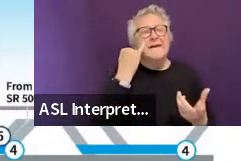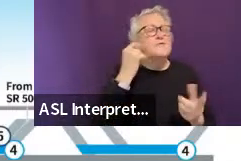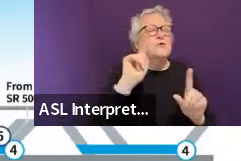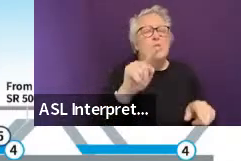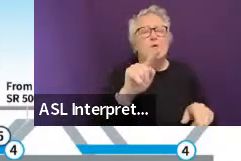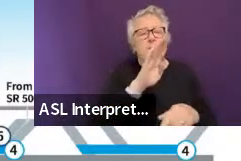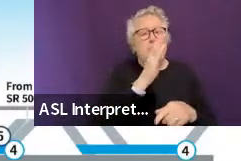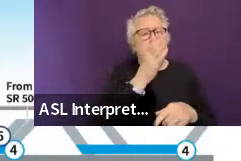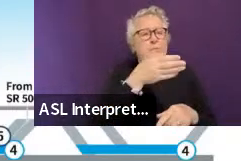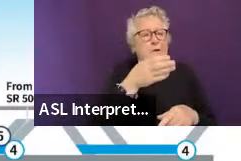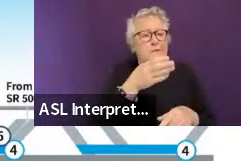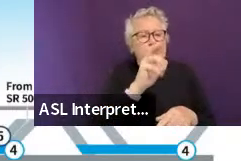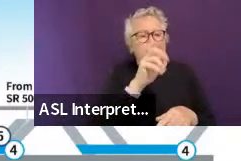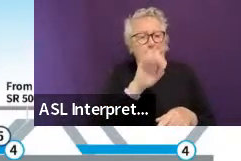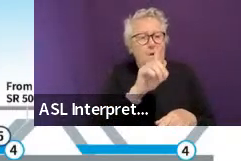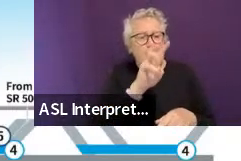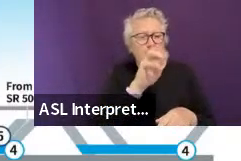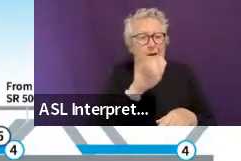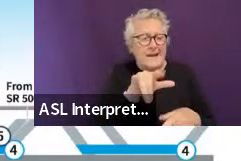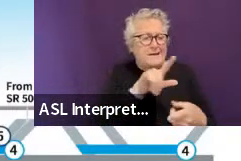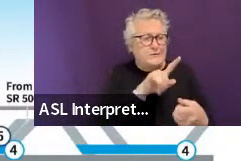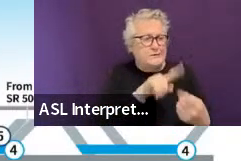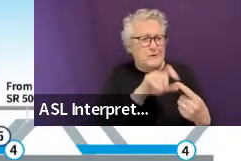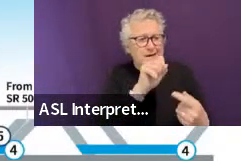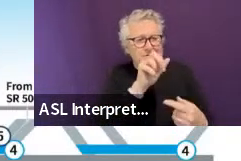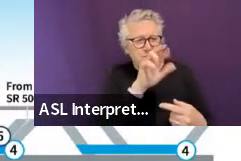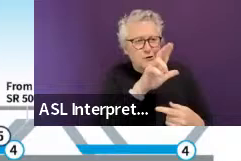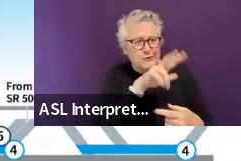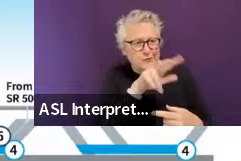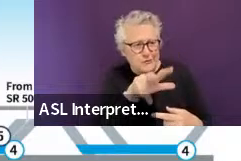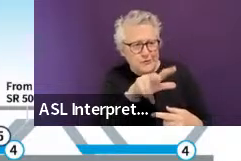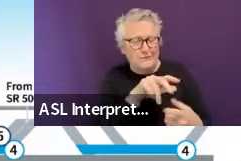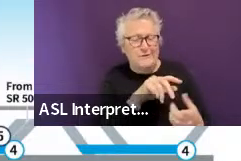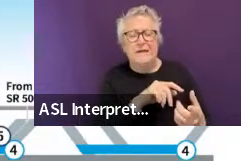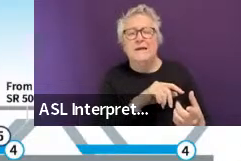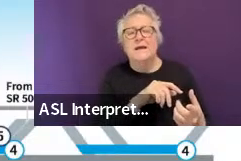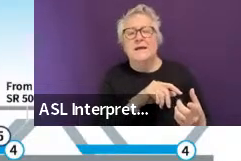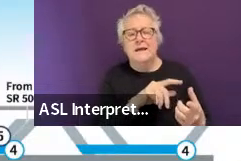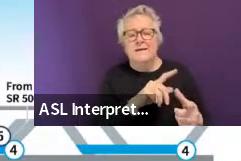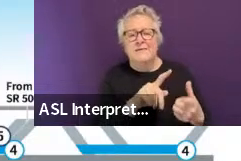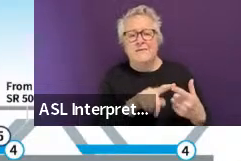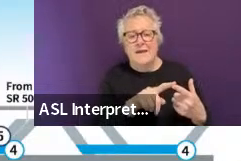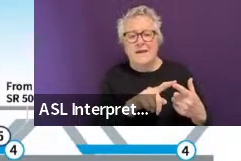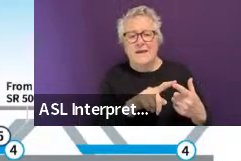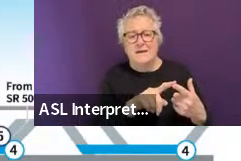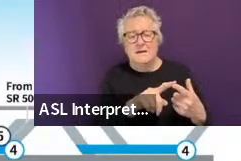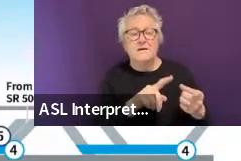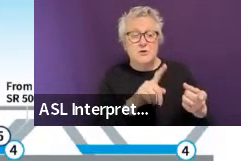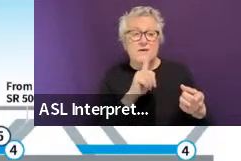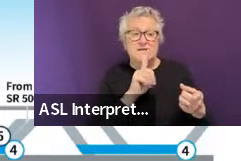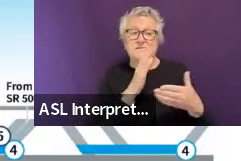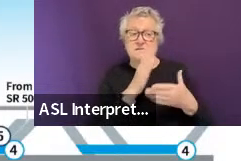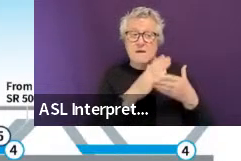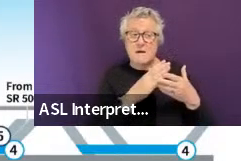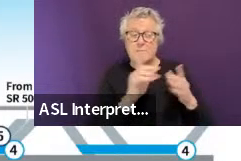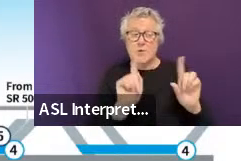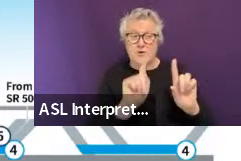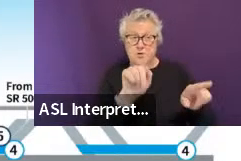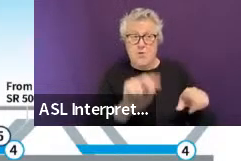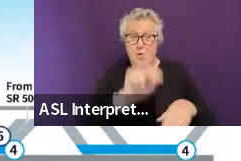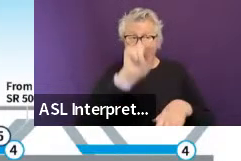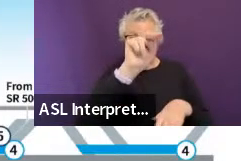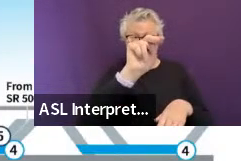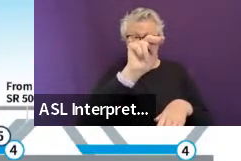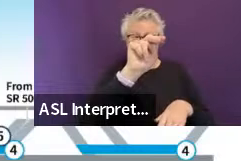minutes existing. It's 35 minutes in no build, and then it goes down to 24 with the one aux. So you do get some improvement northbound PM with the